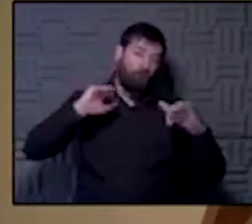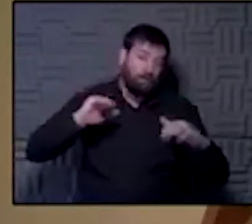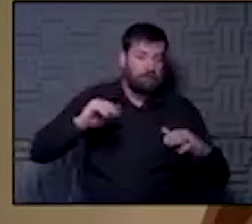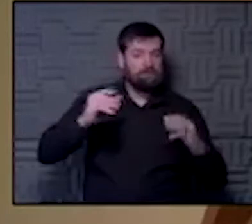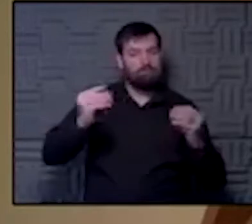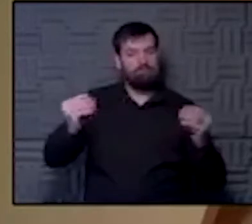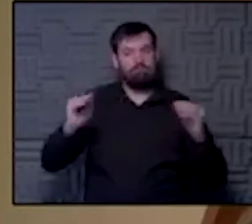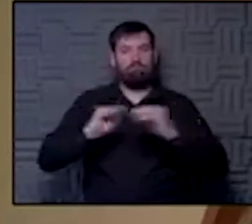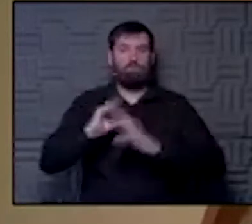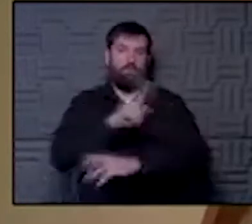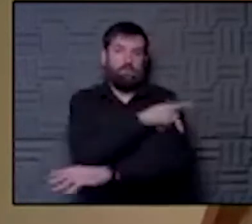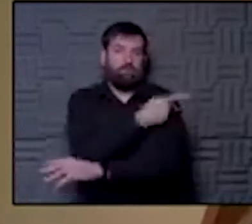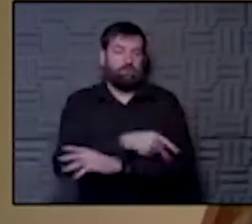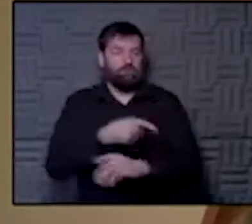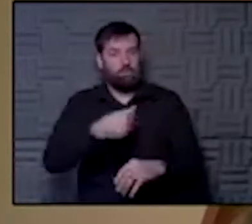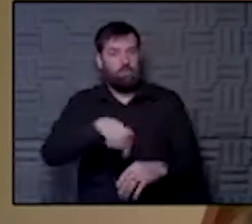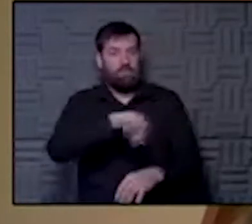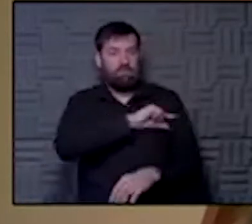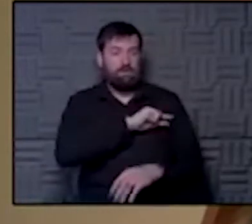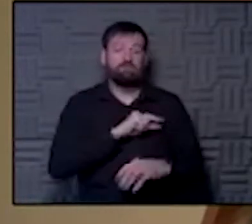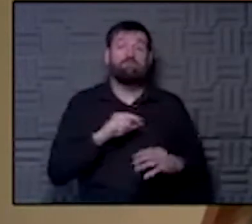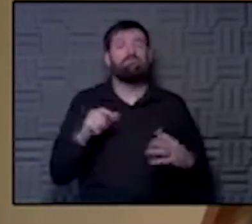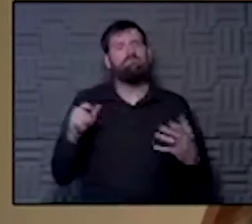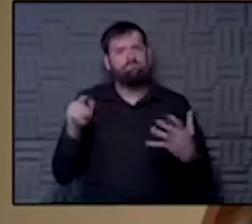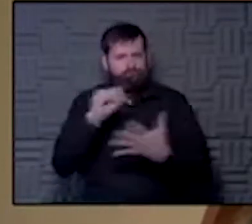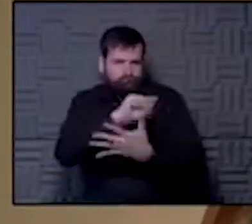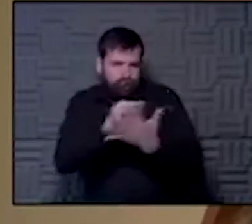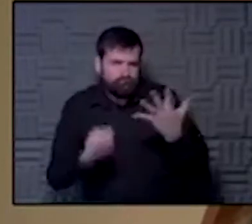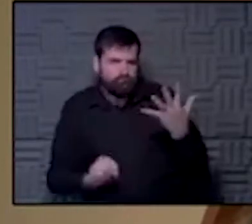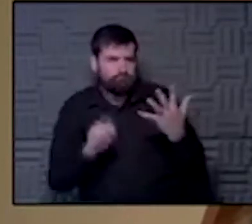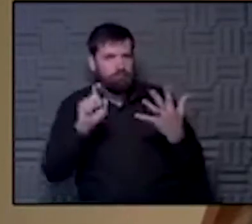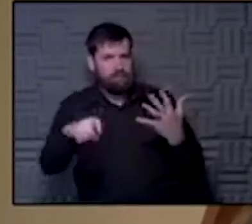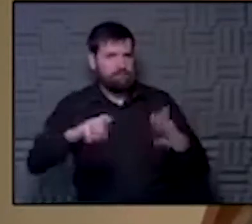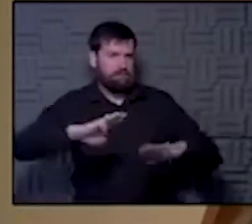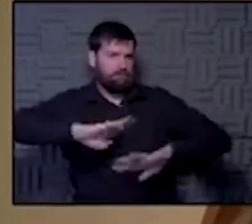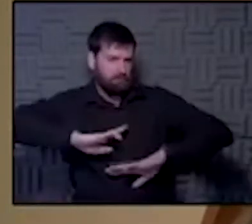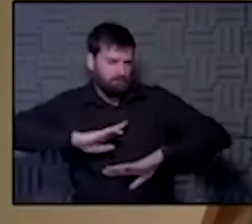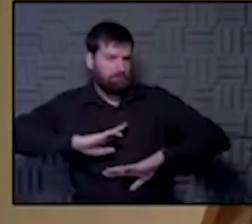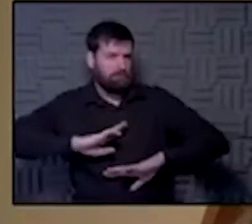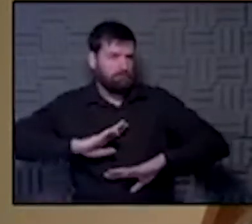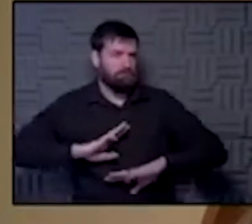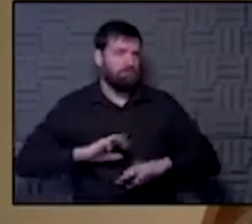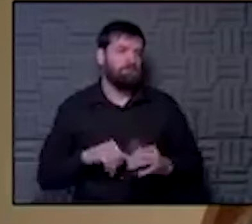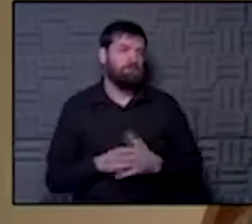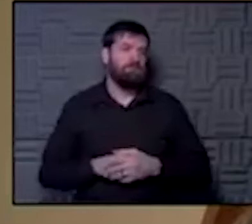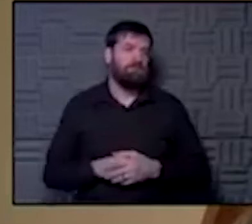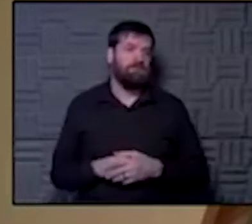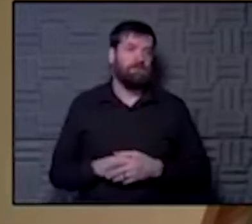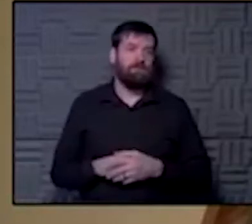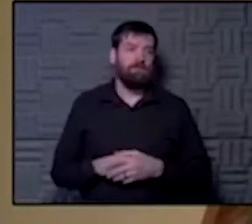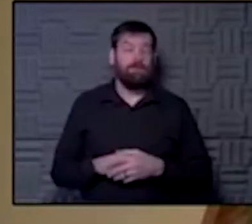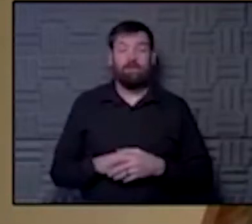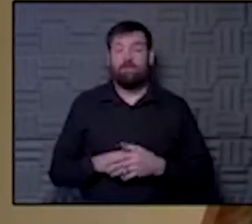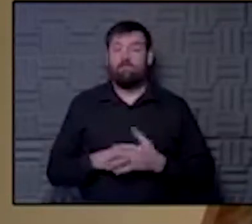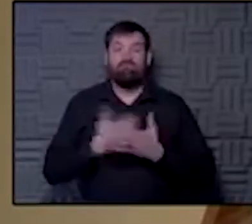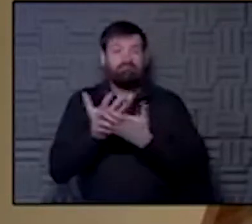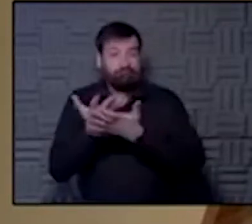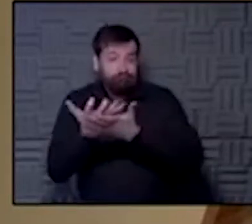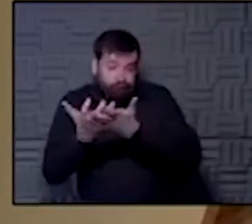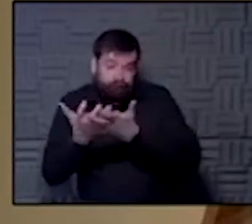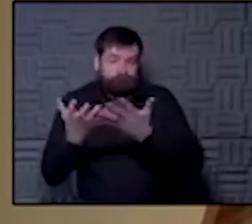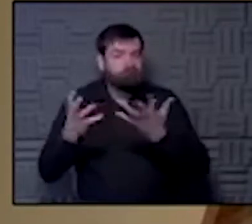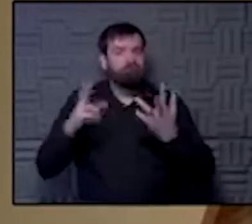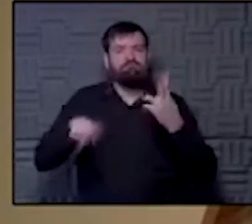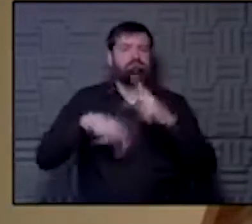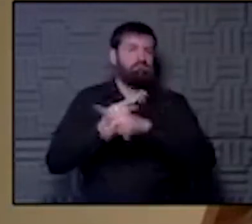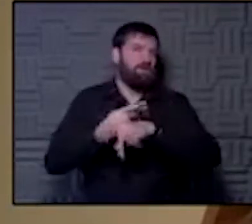that qualify. There's definitely criteria the patients do have to meet. So the demand will depend on what types of